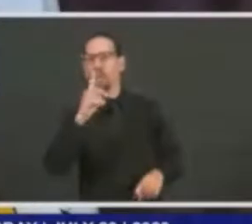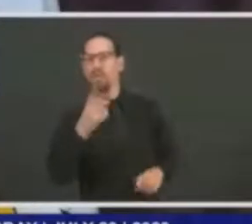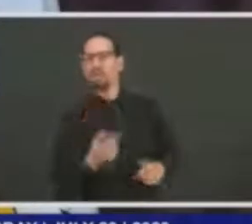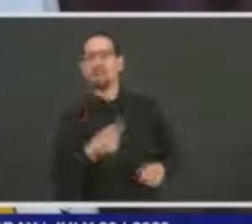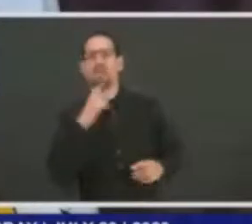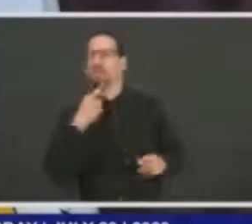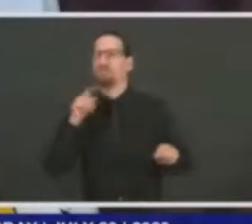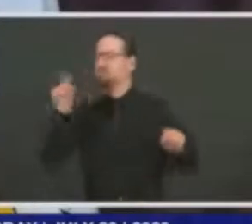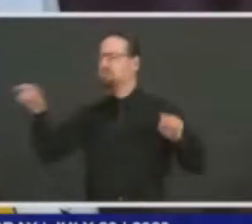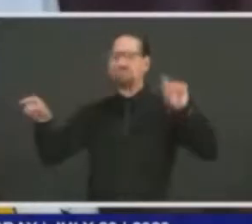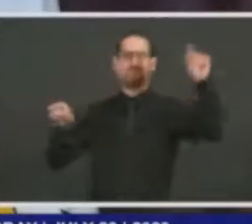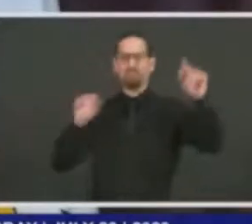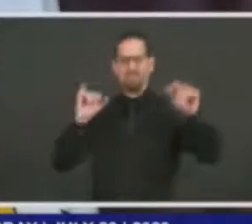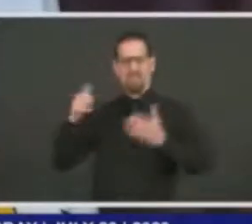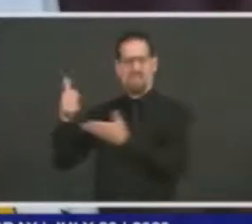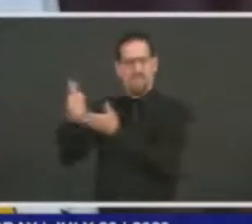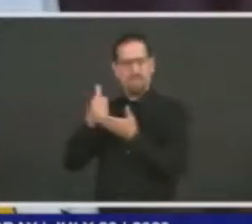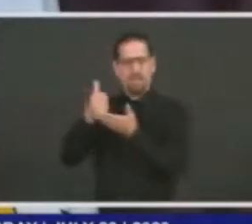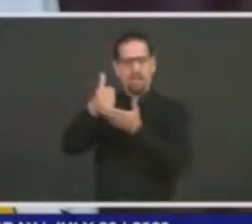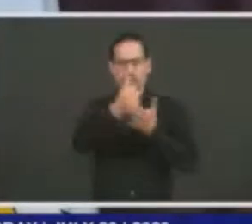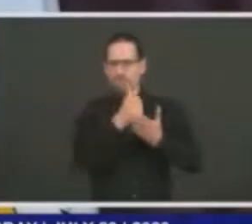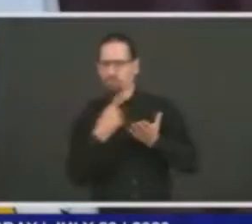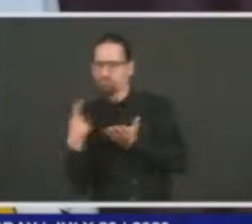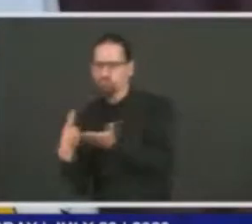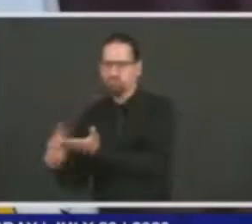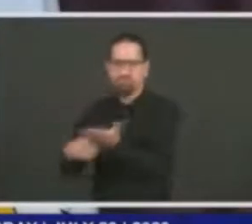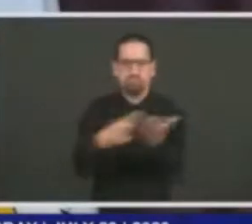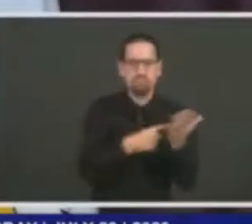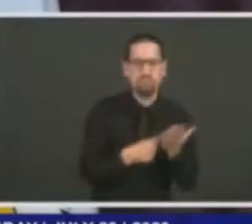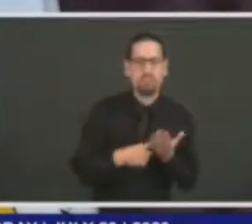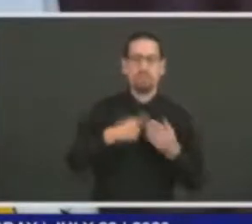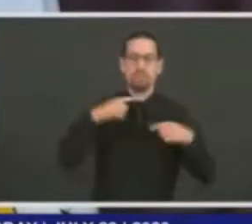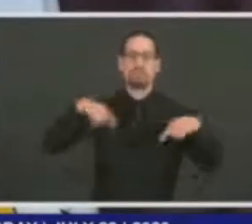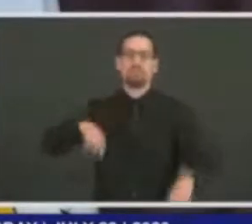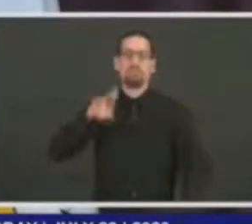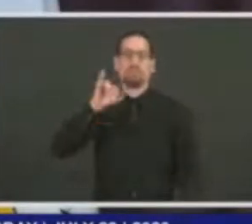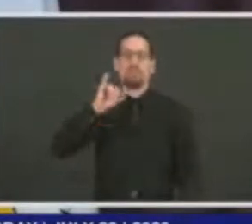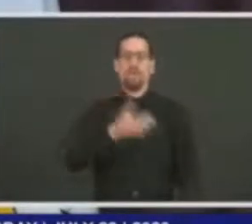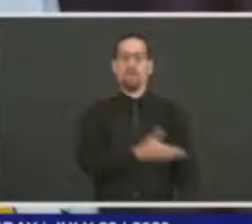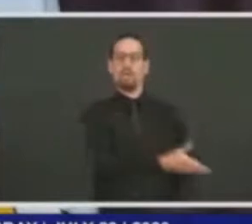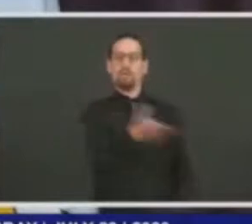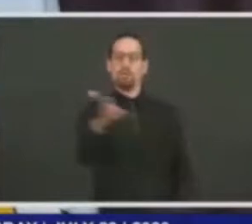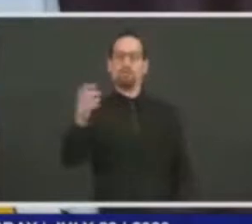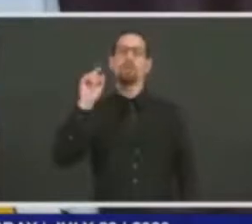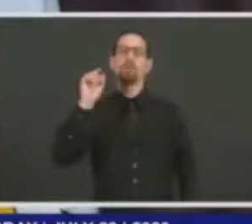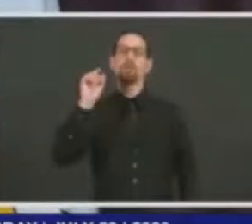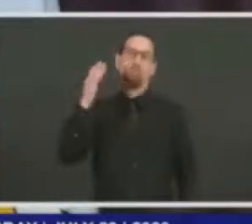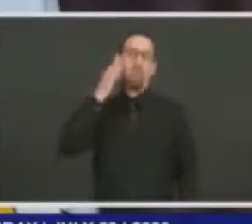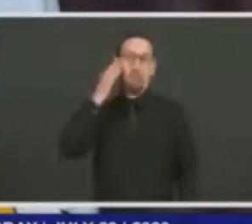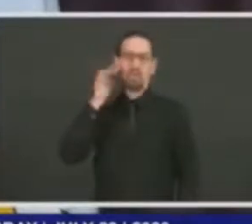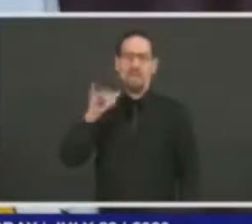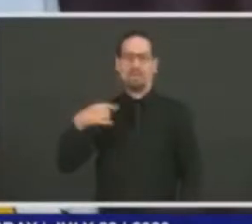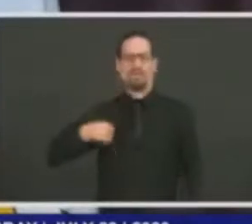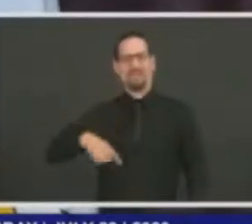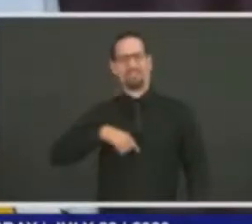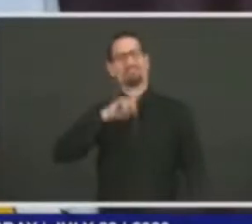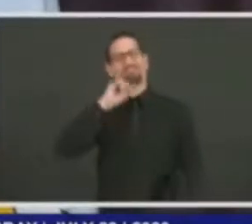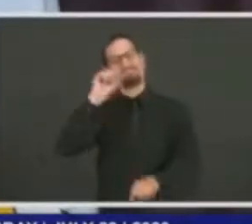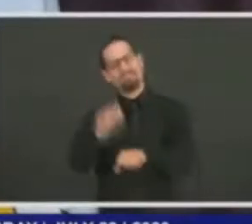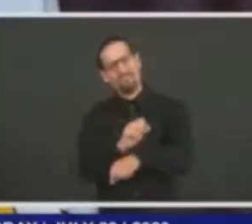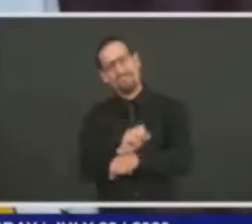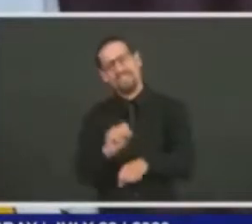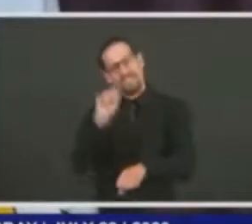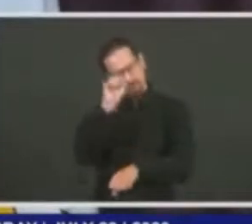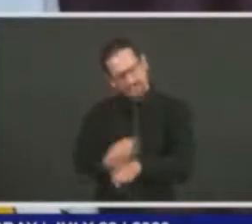we can to rely on the data and the science to move forward. Join with us to keep our eyes focused on